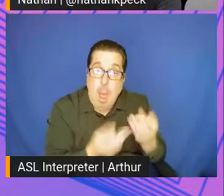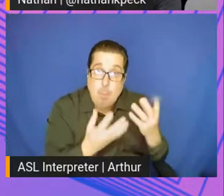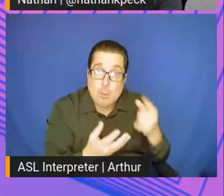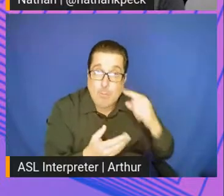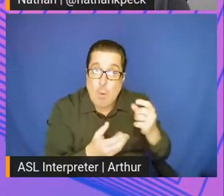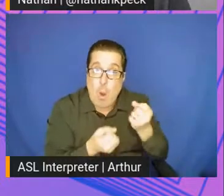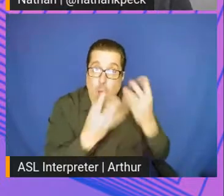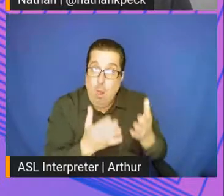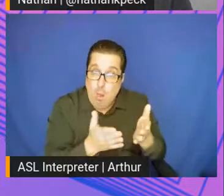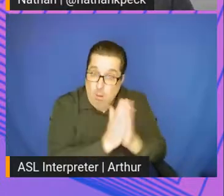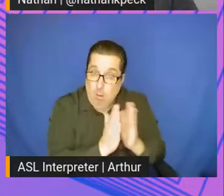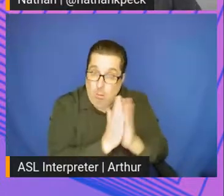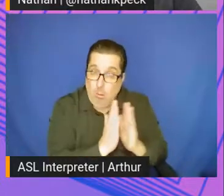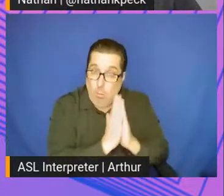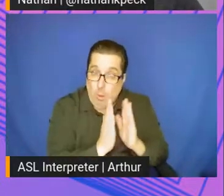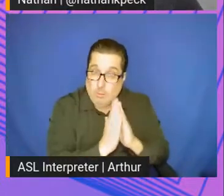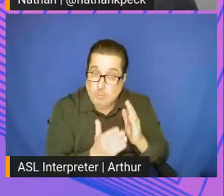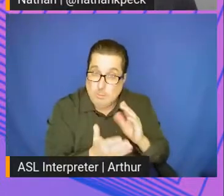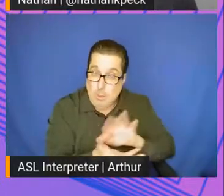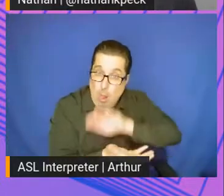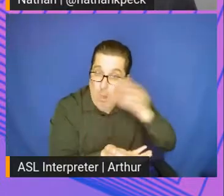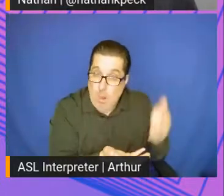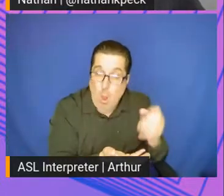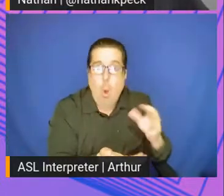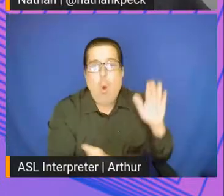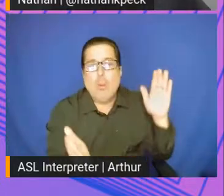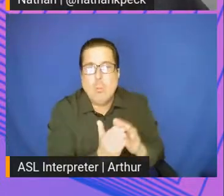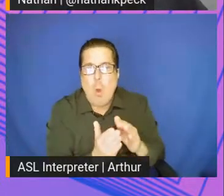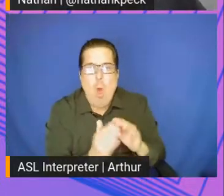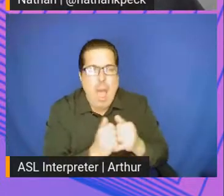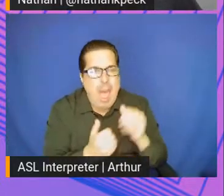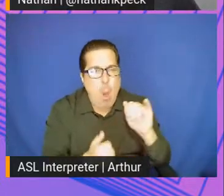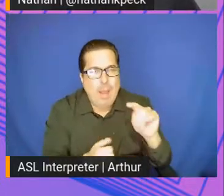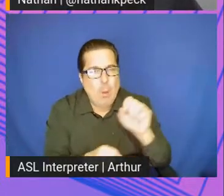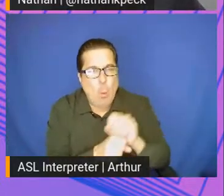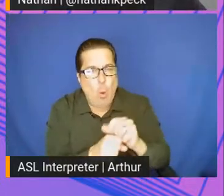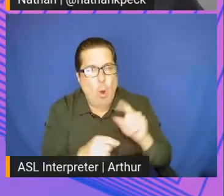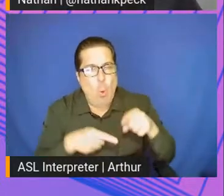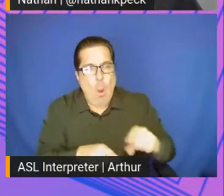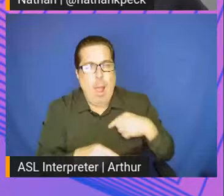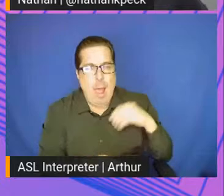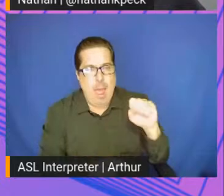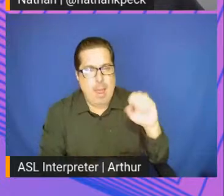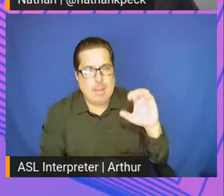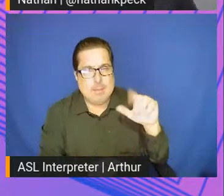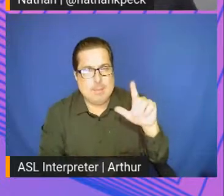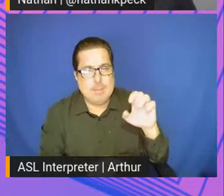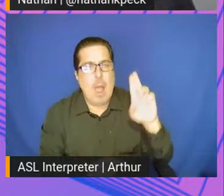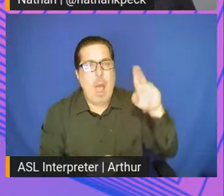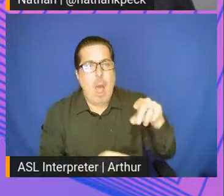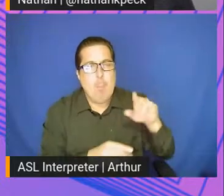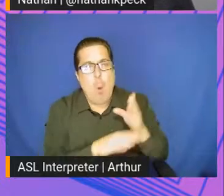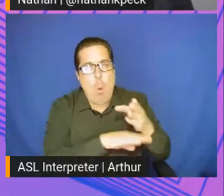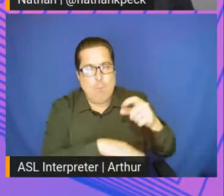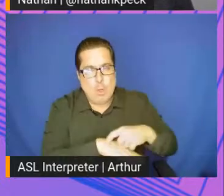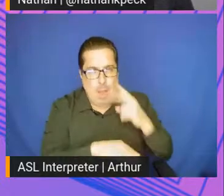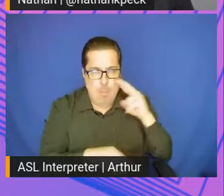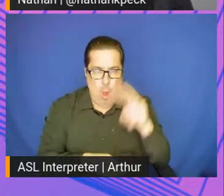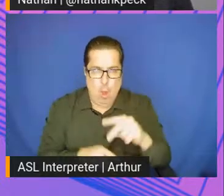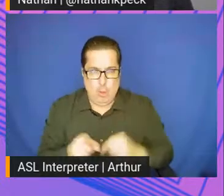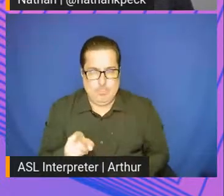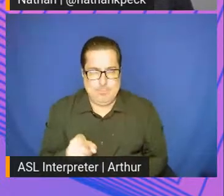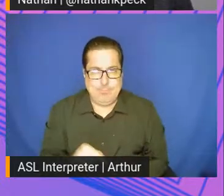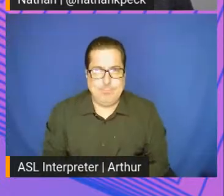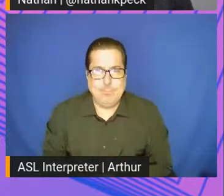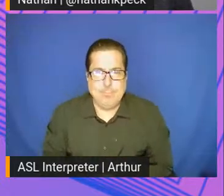requests. So here's how that works as I scale up and up over time. So here,